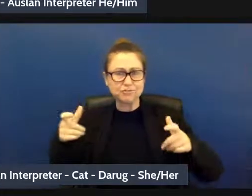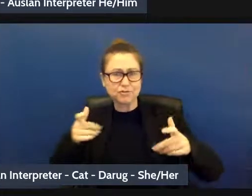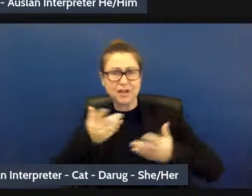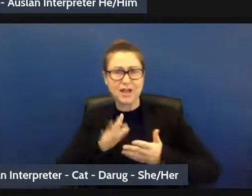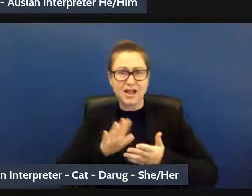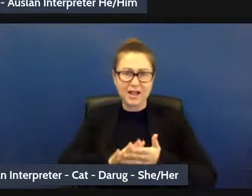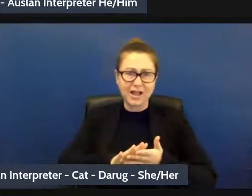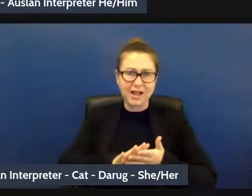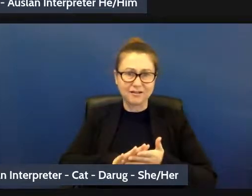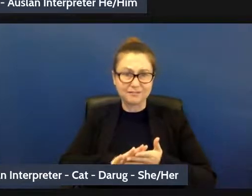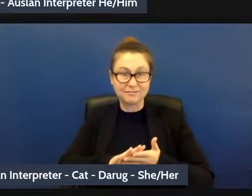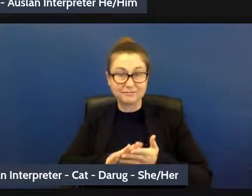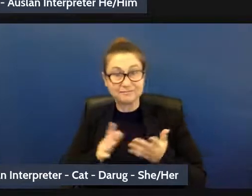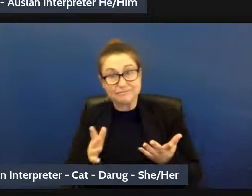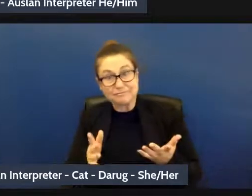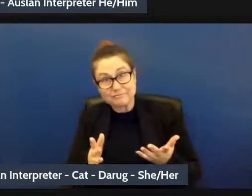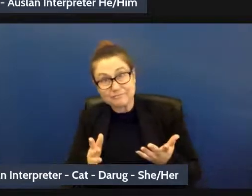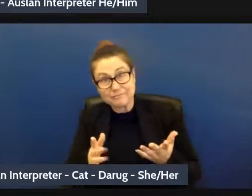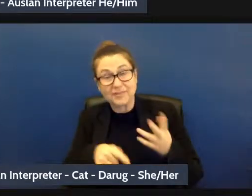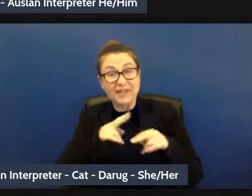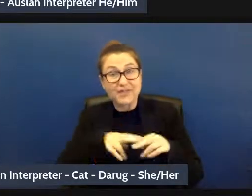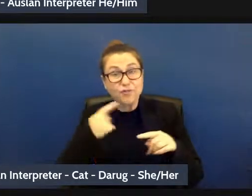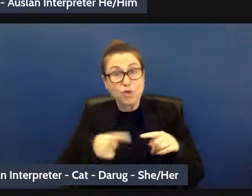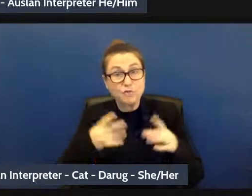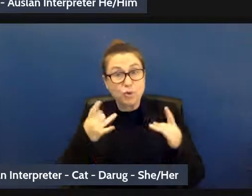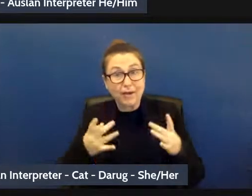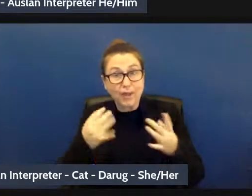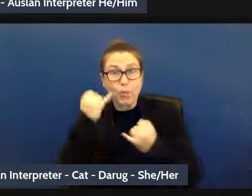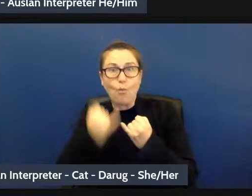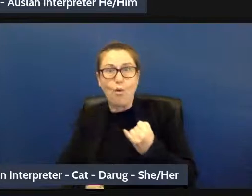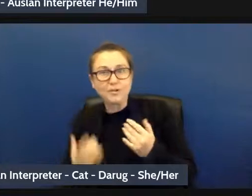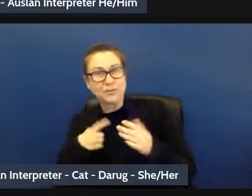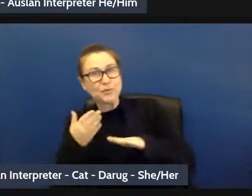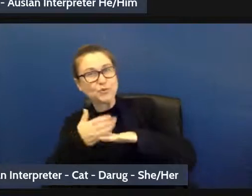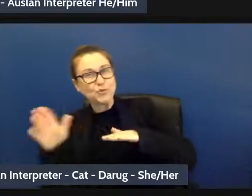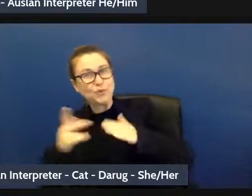feeling nervous before starting.